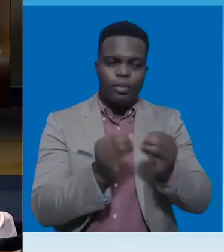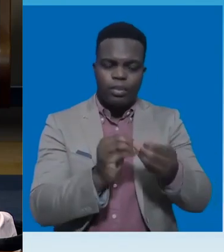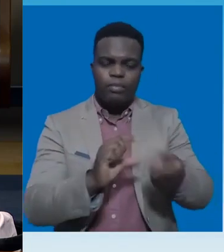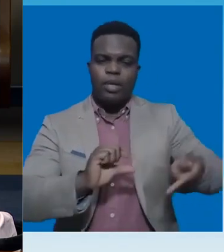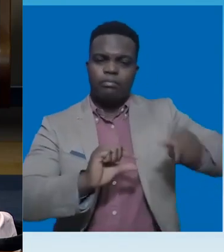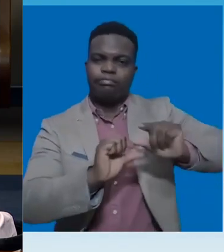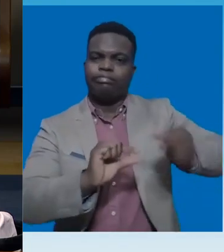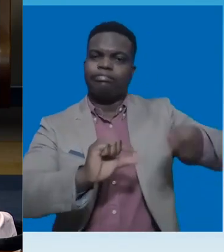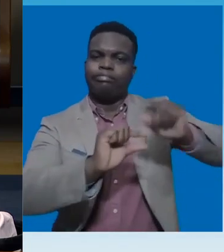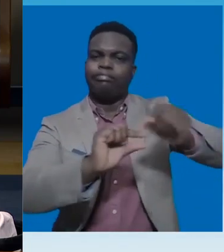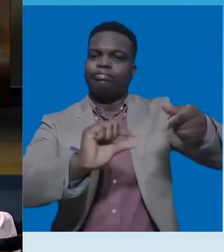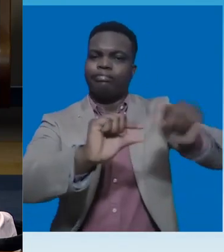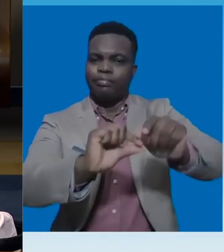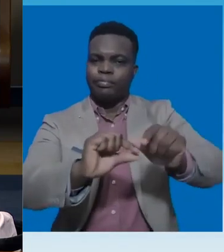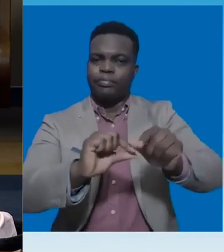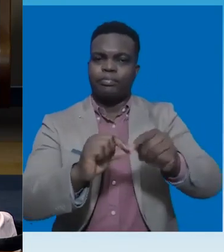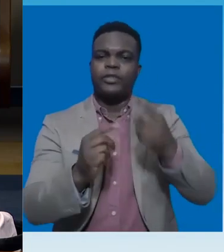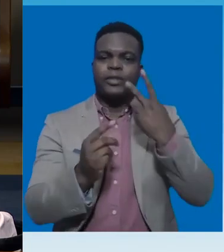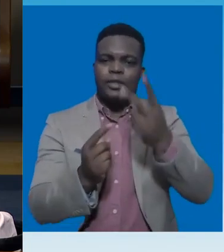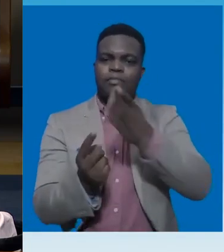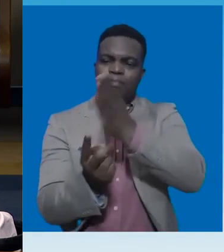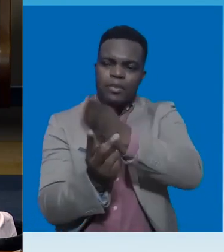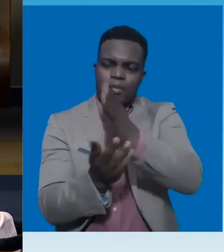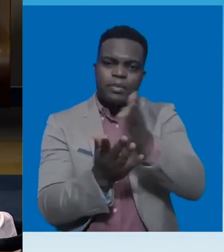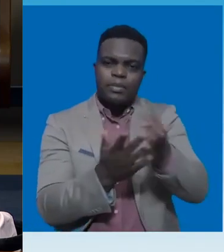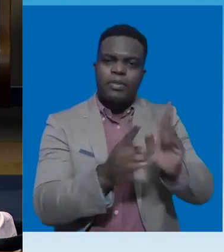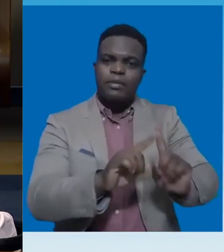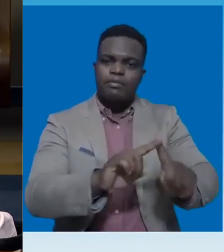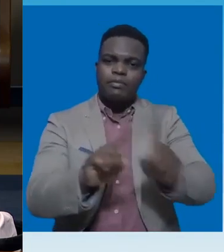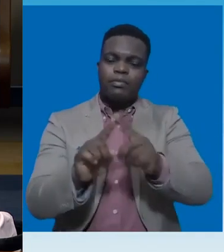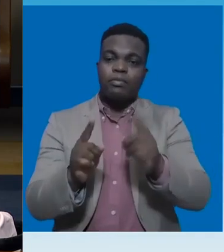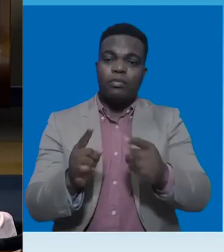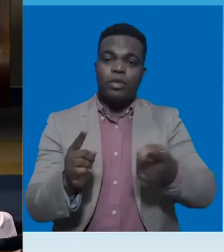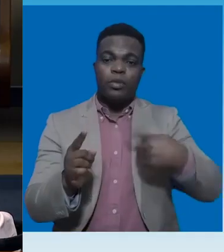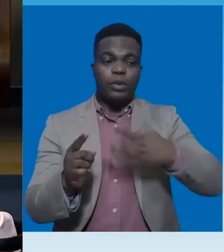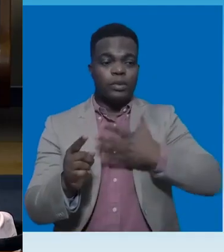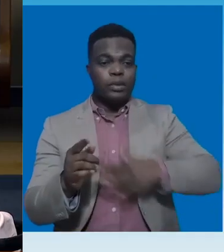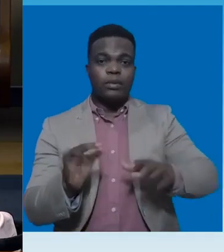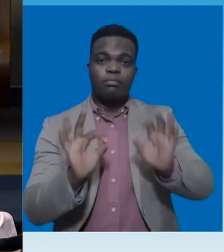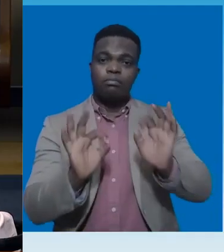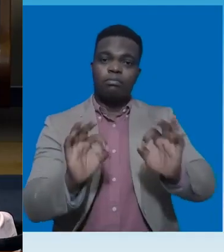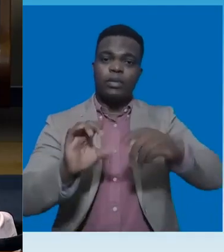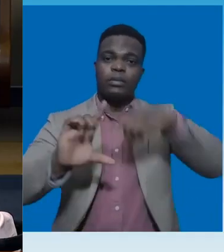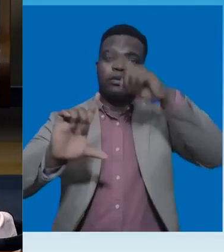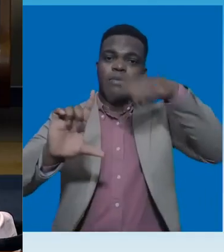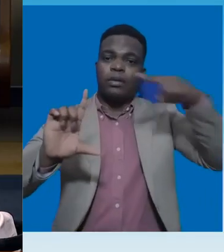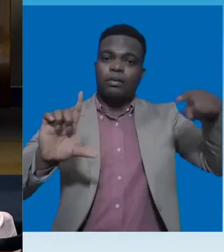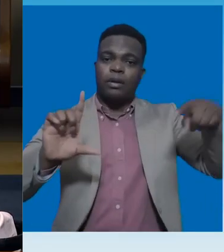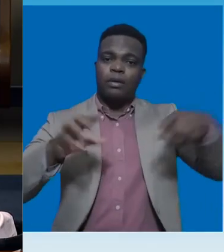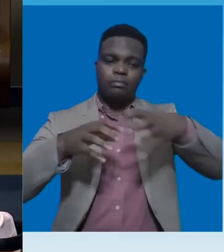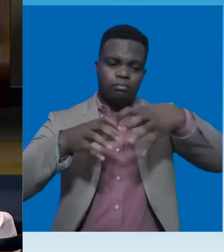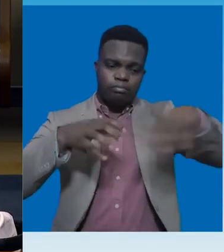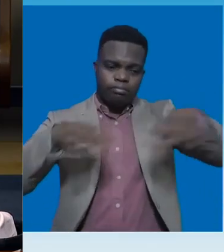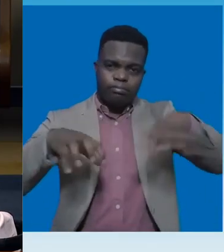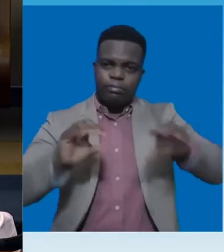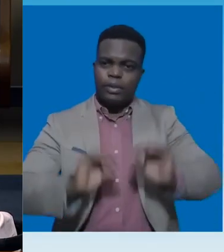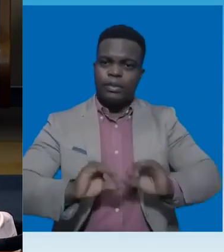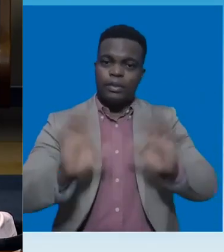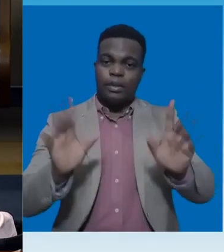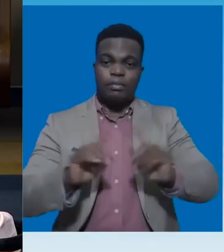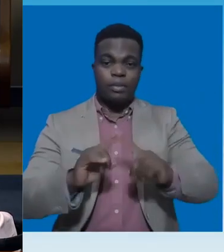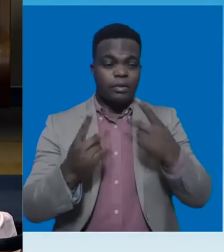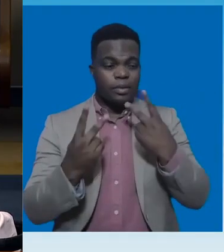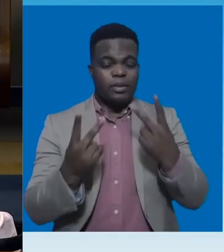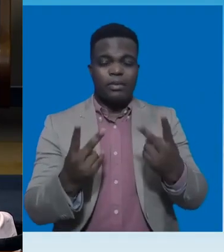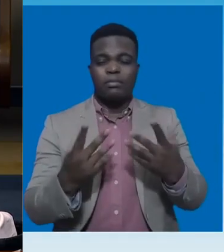lack of reliable disaggregated data continues to obscure the lives and realities of persons